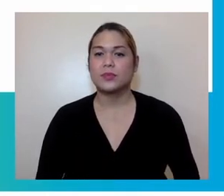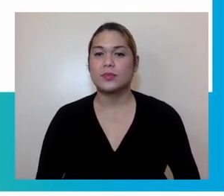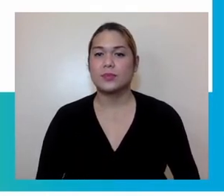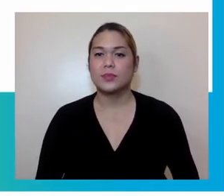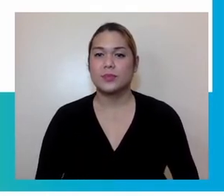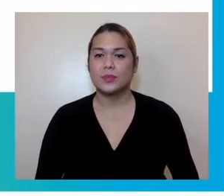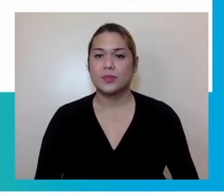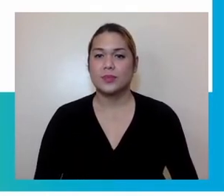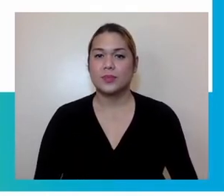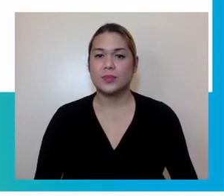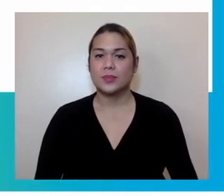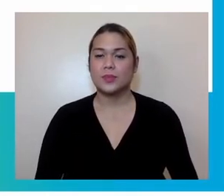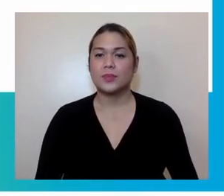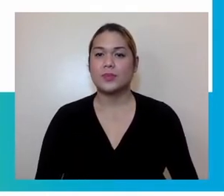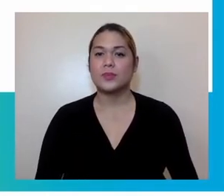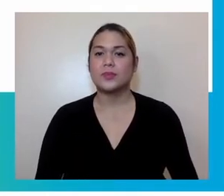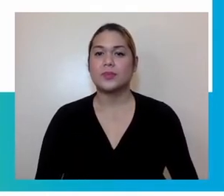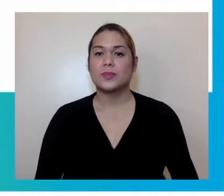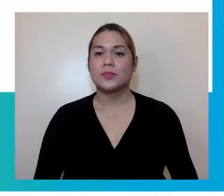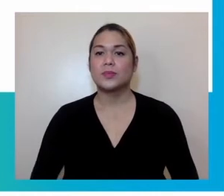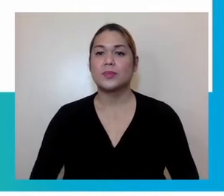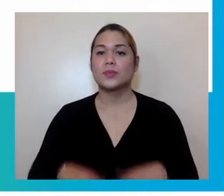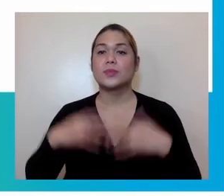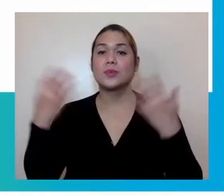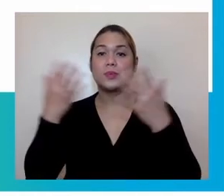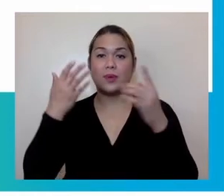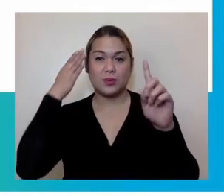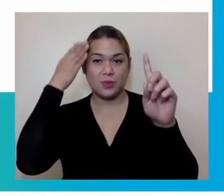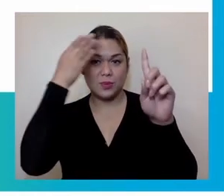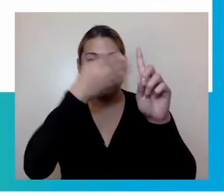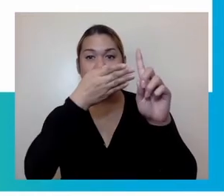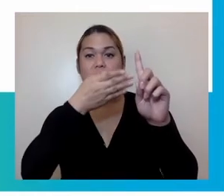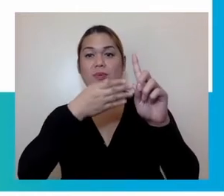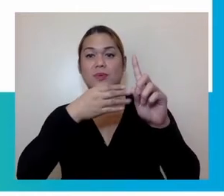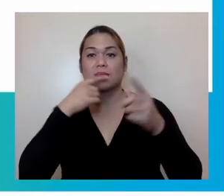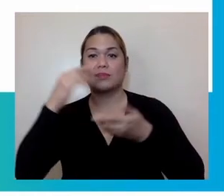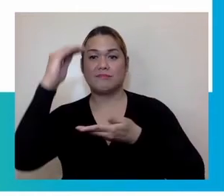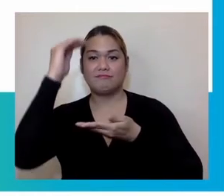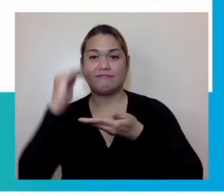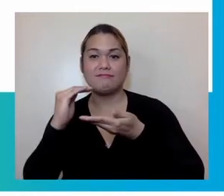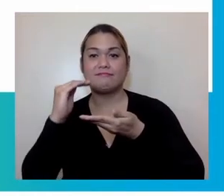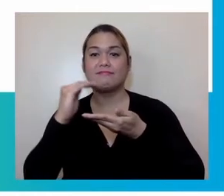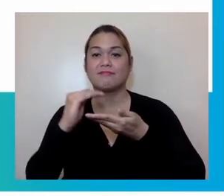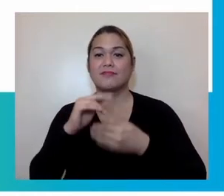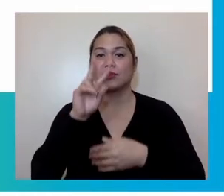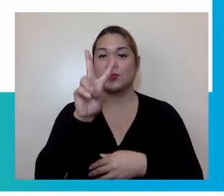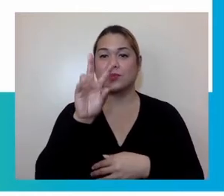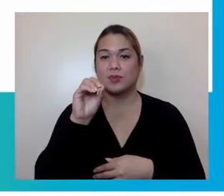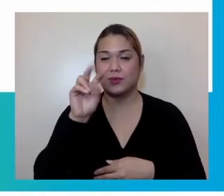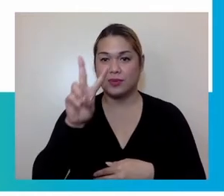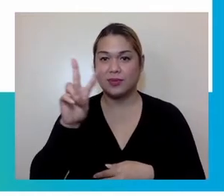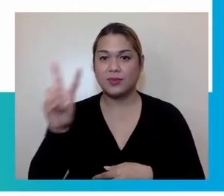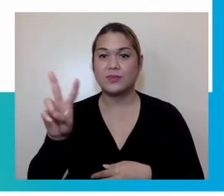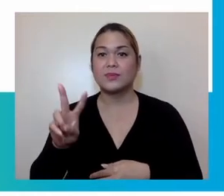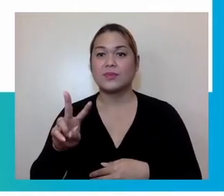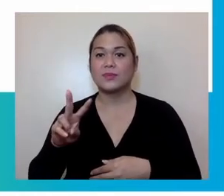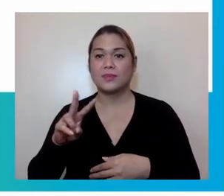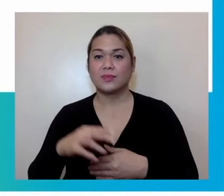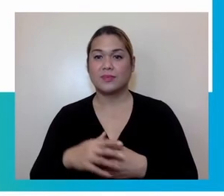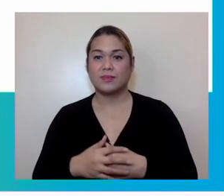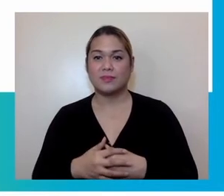2022. However, technical assistance projects are pushing for WTE in partnership with the private